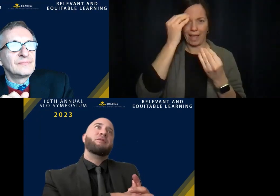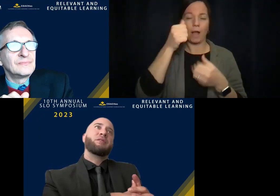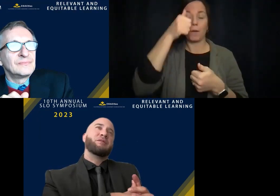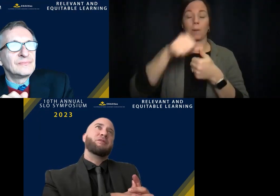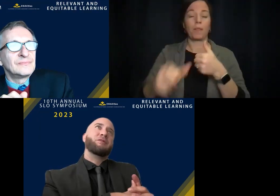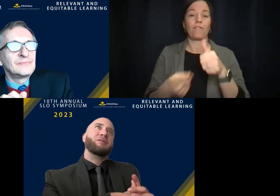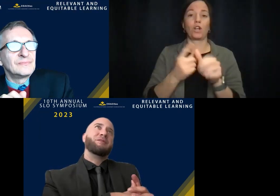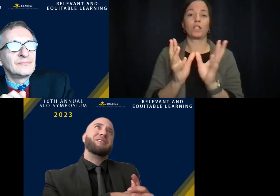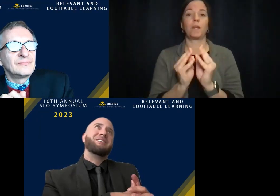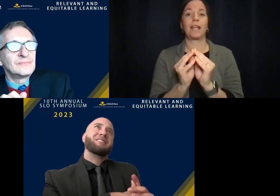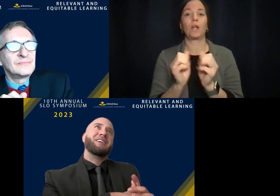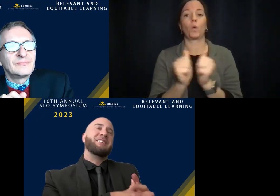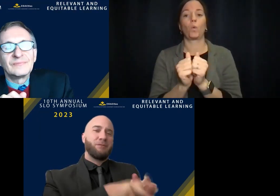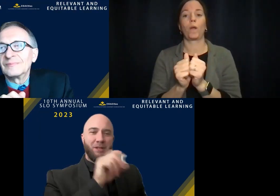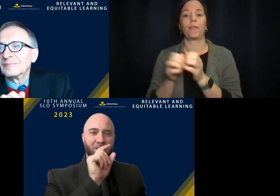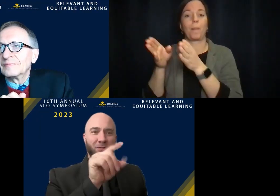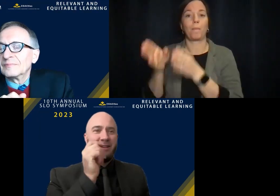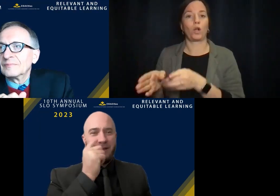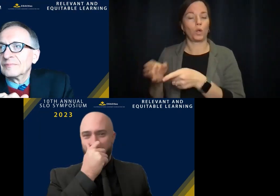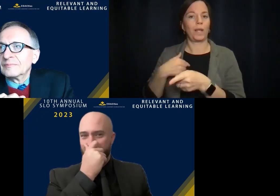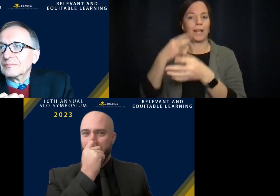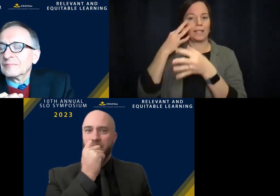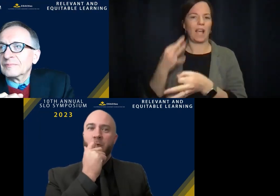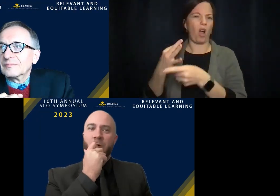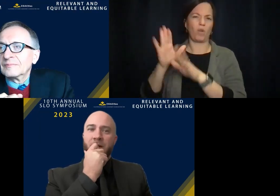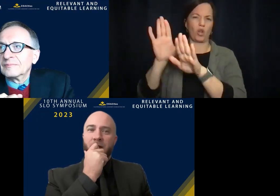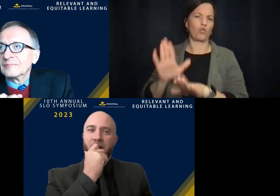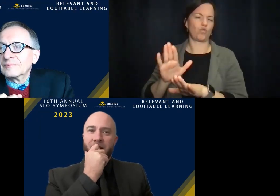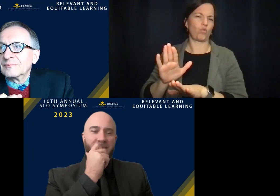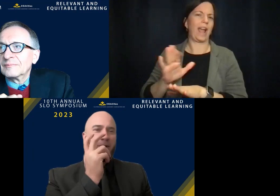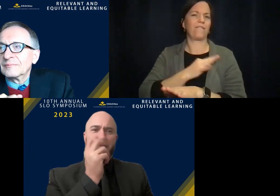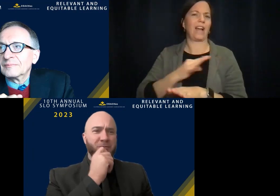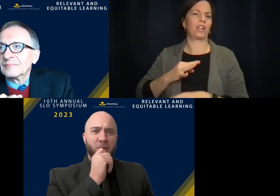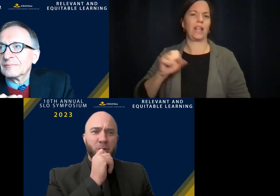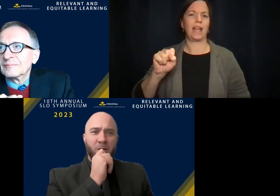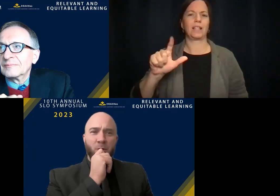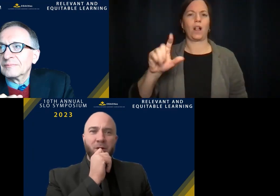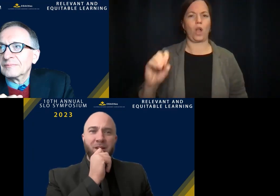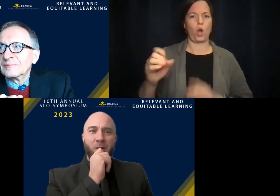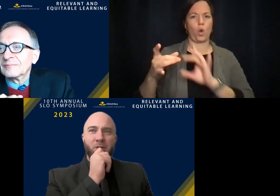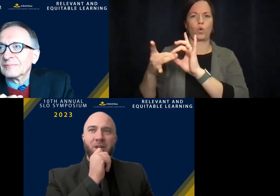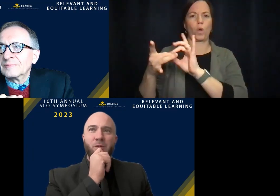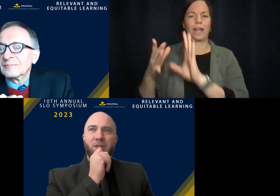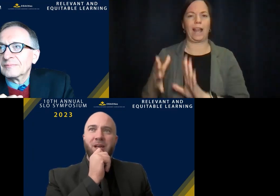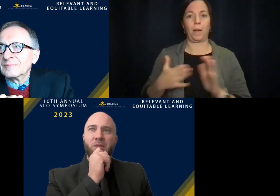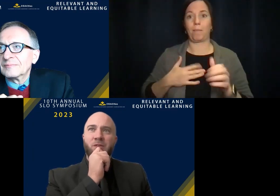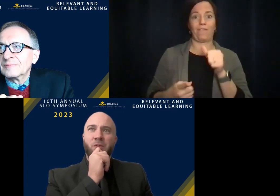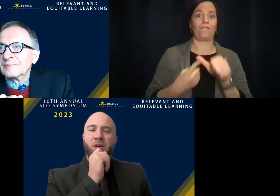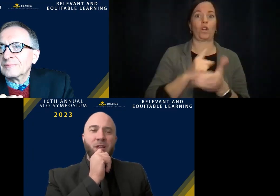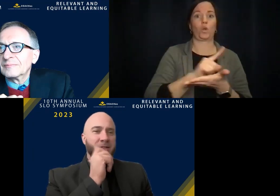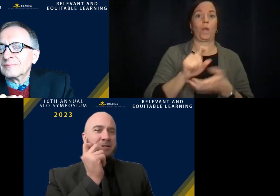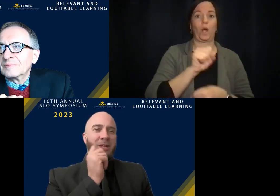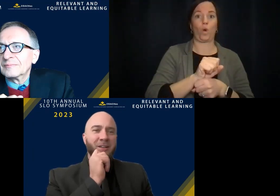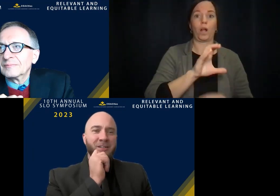meeting with someone who we decided this would be a great faculty SLO coordinator. Like my first week at work at Coastline I was